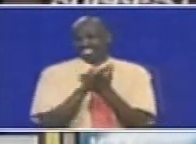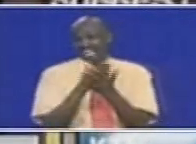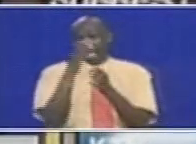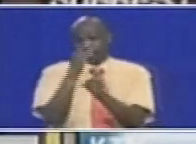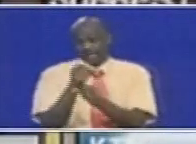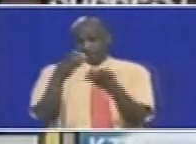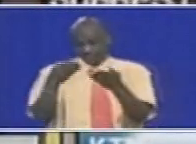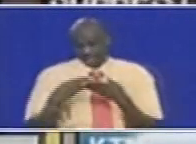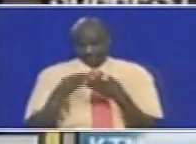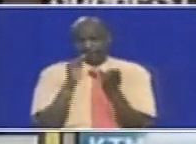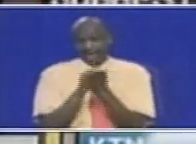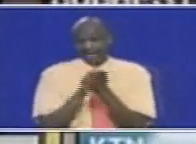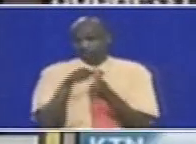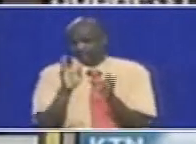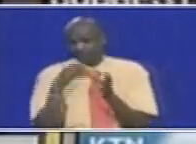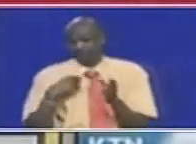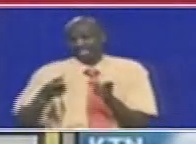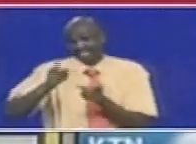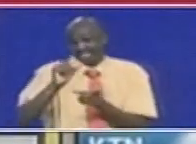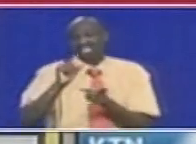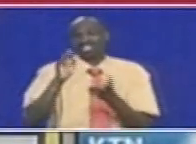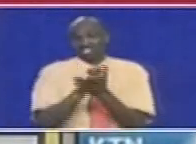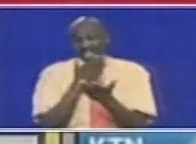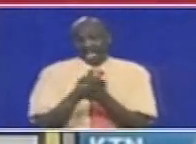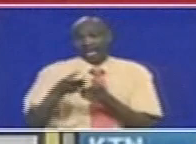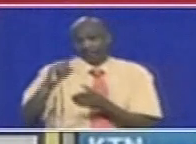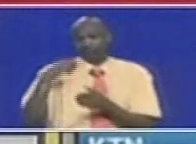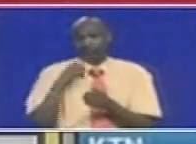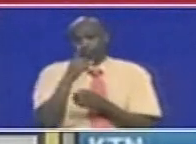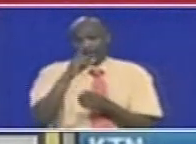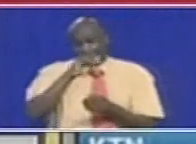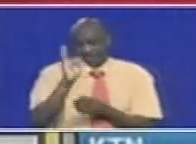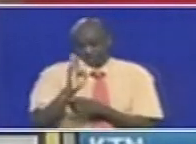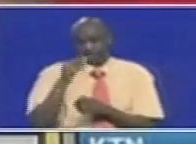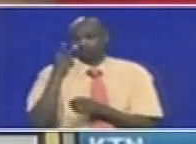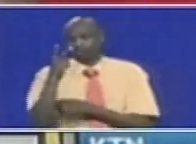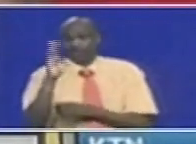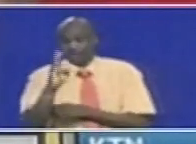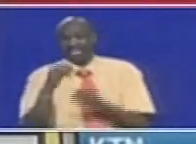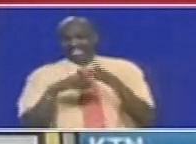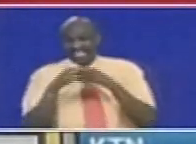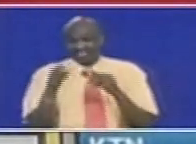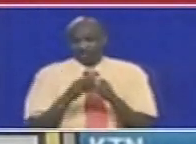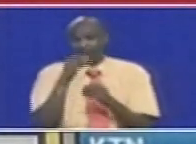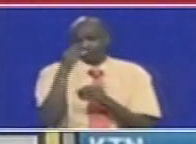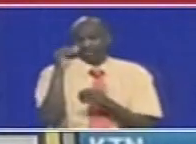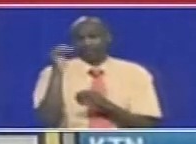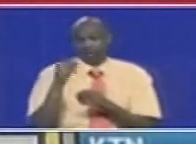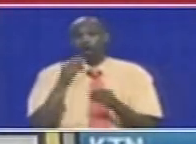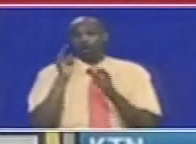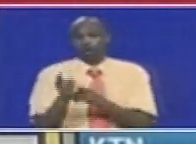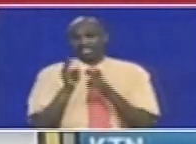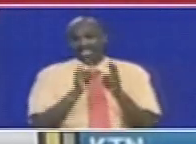welcomed the bank's move to increase the share capital from 1 billion to 2 billion by creation of 50 million ordinary